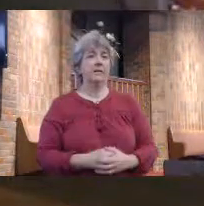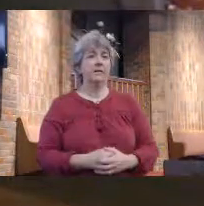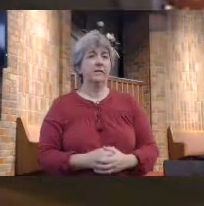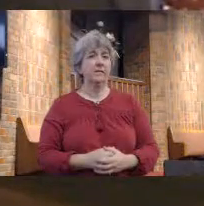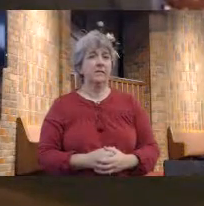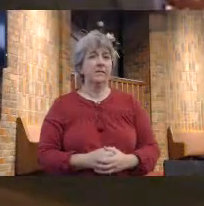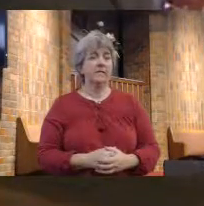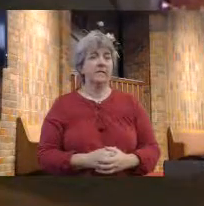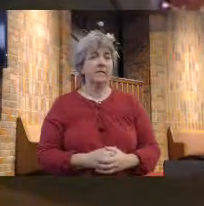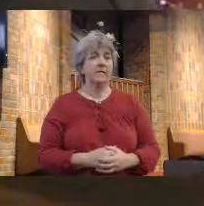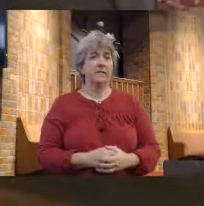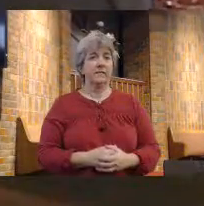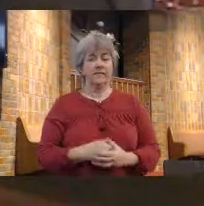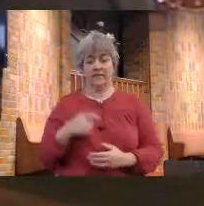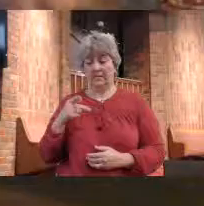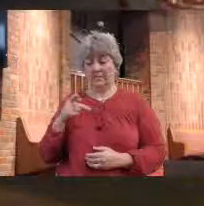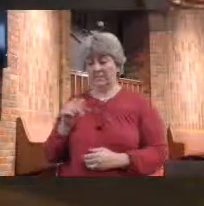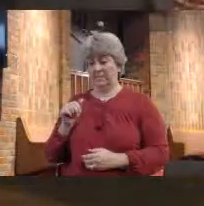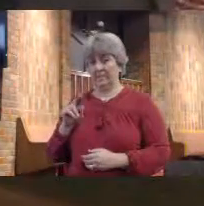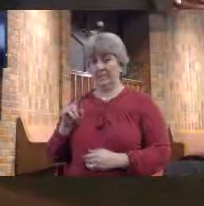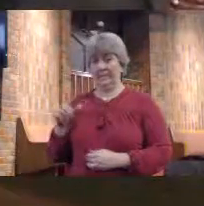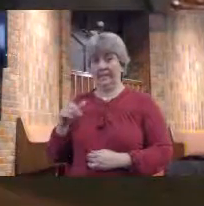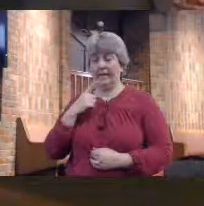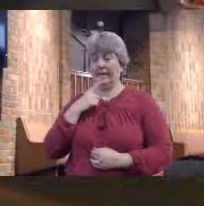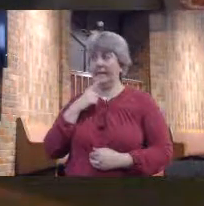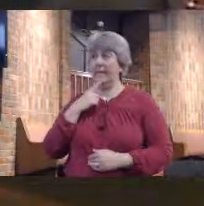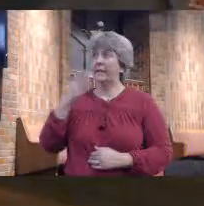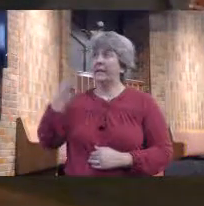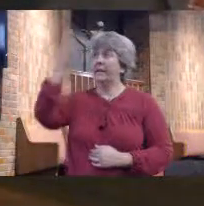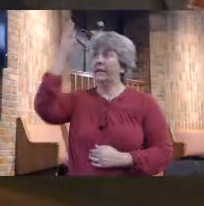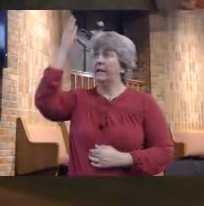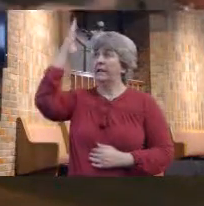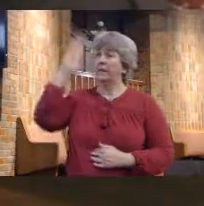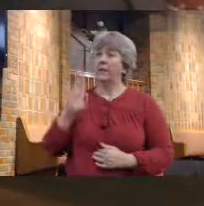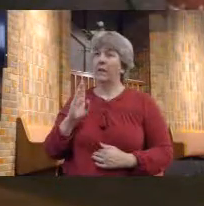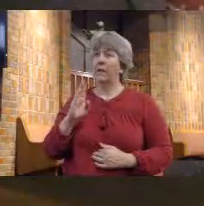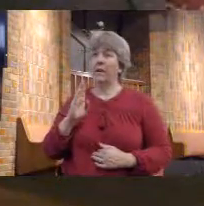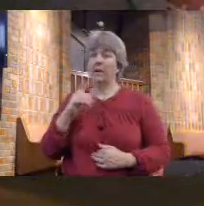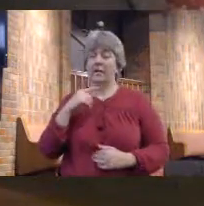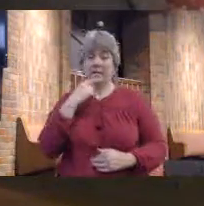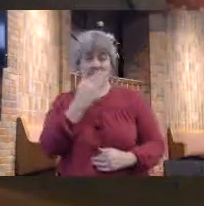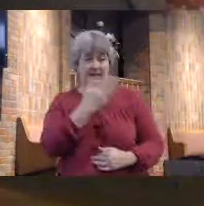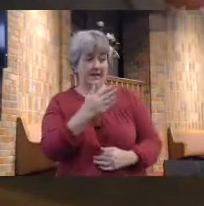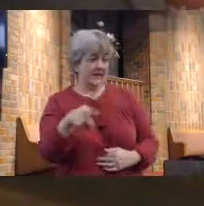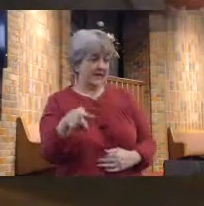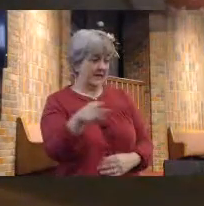And Paul says, God called things as existing that did not yet.